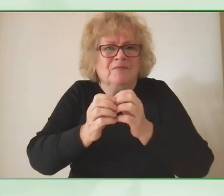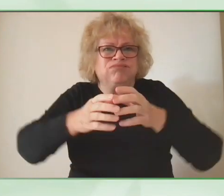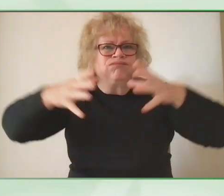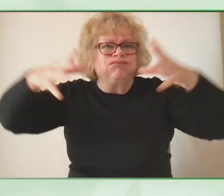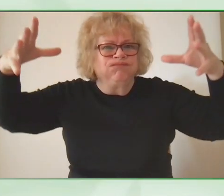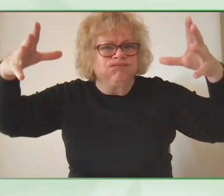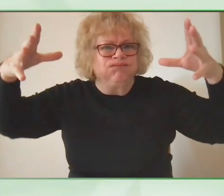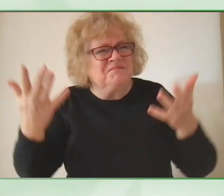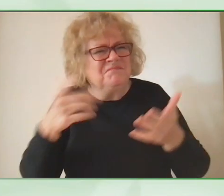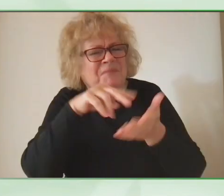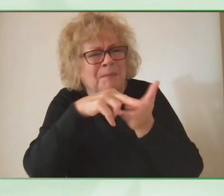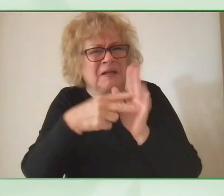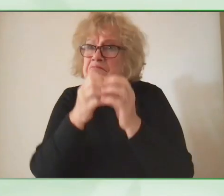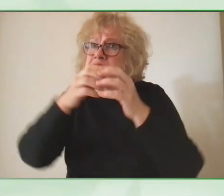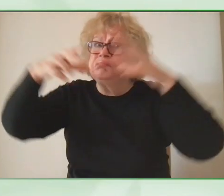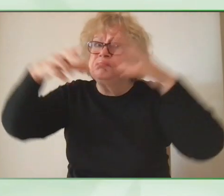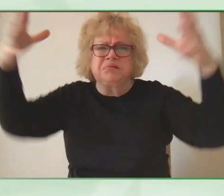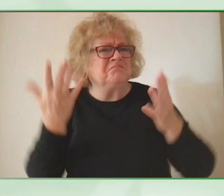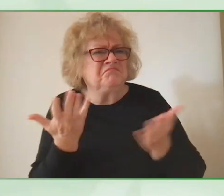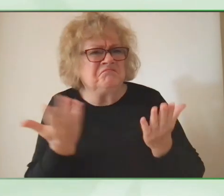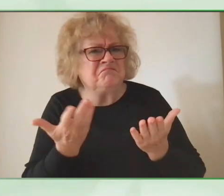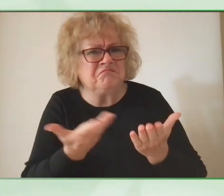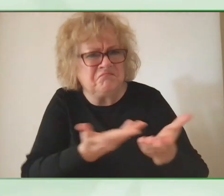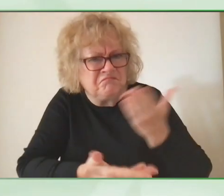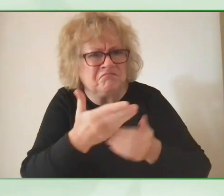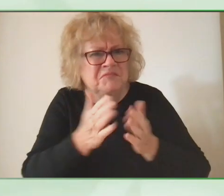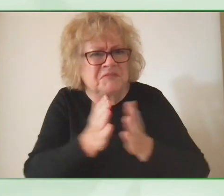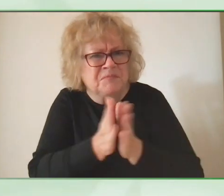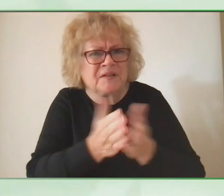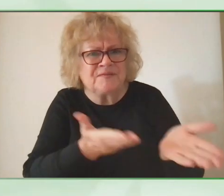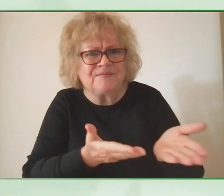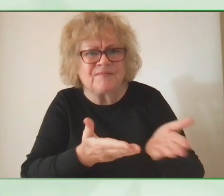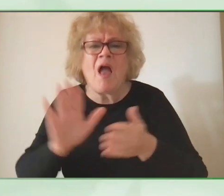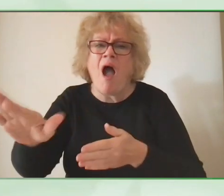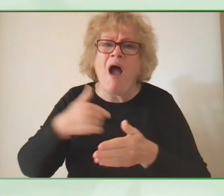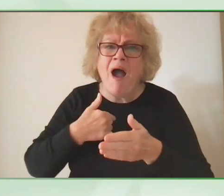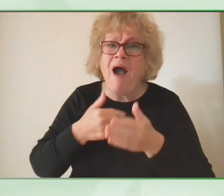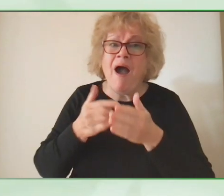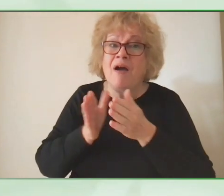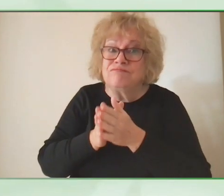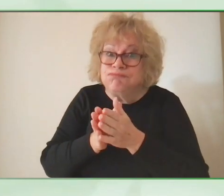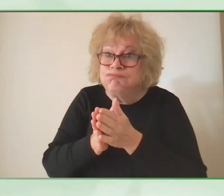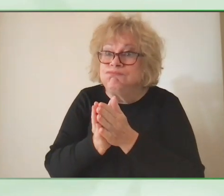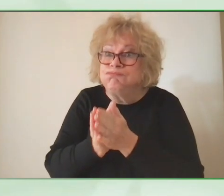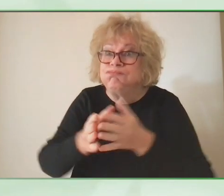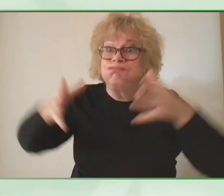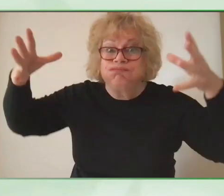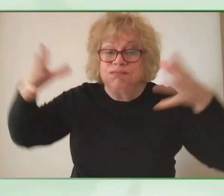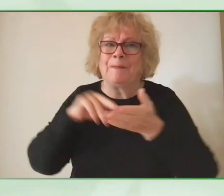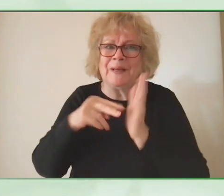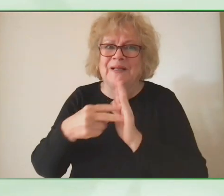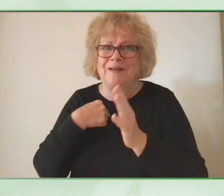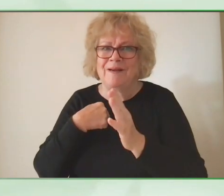afford. And this is really highlights, I believe, the tragic conundrum of